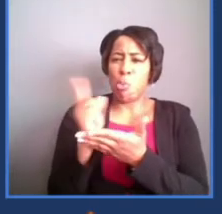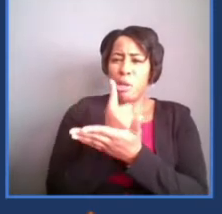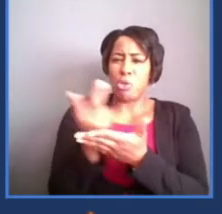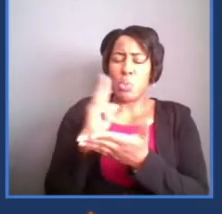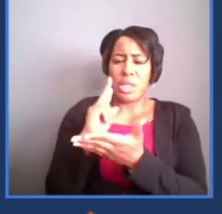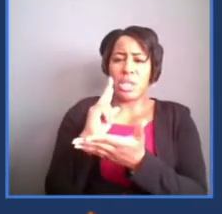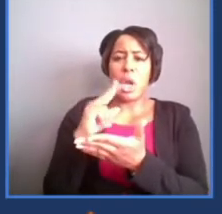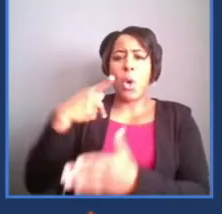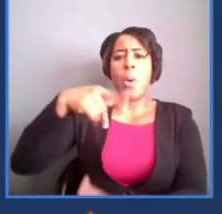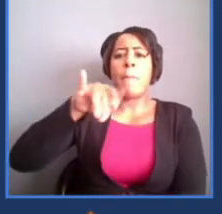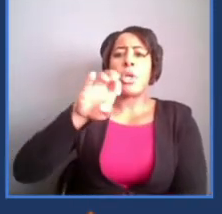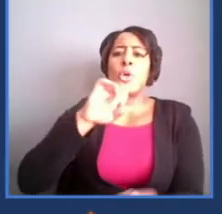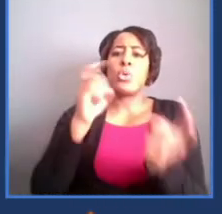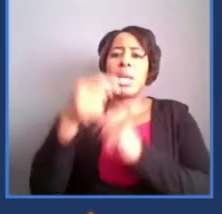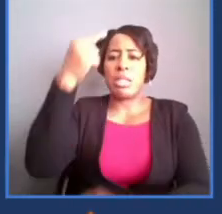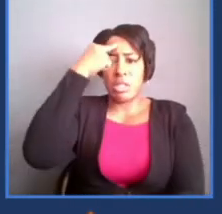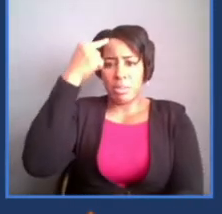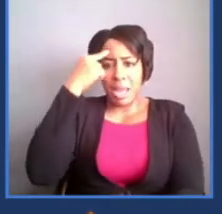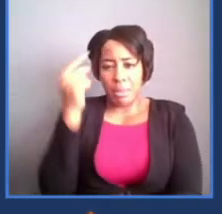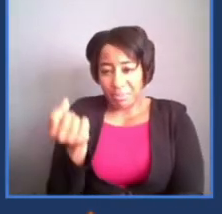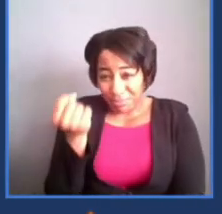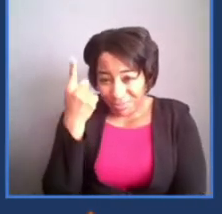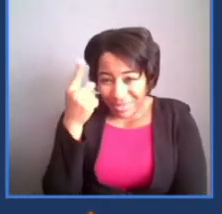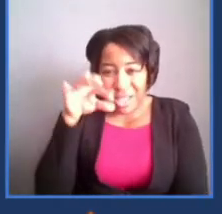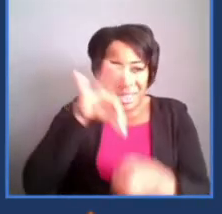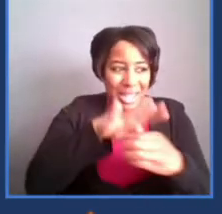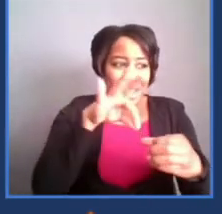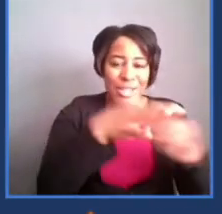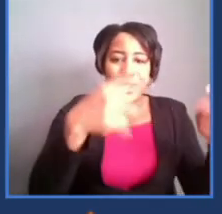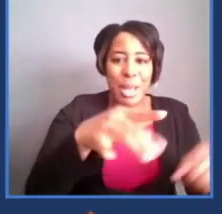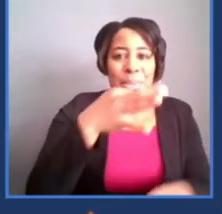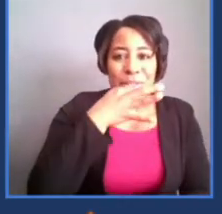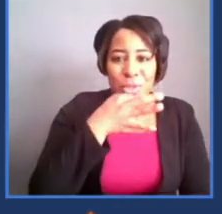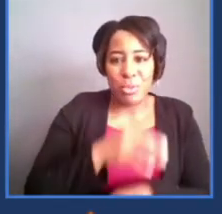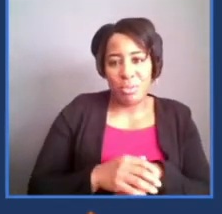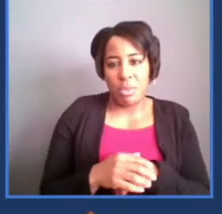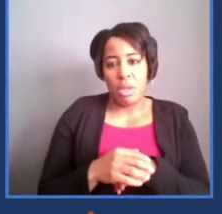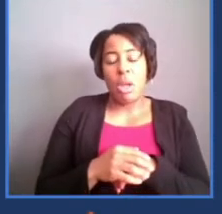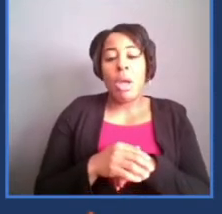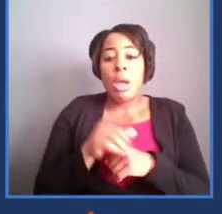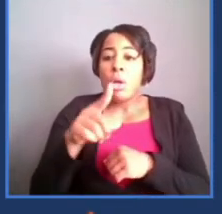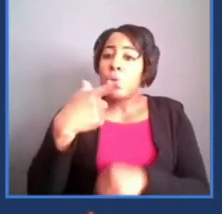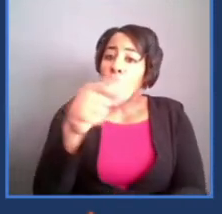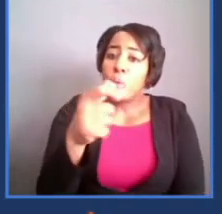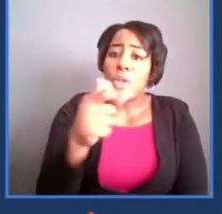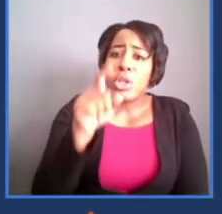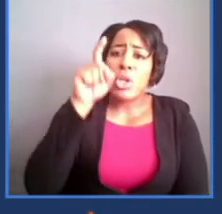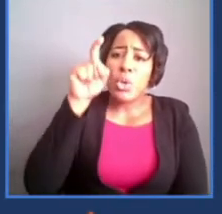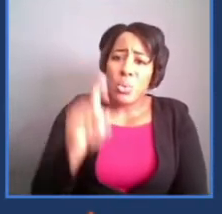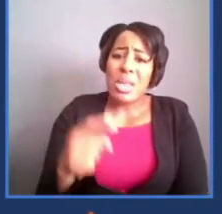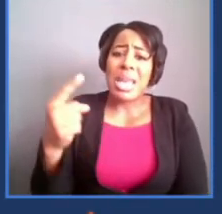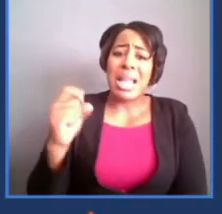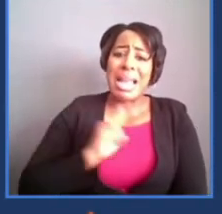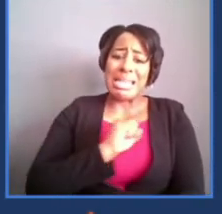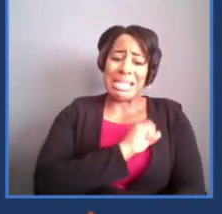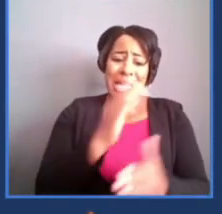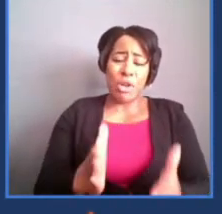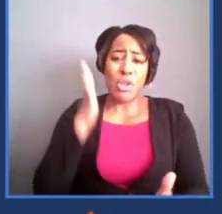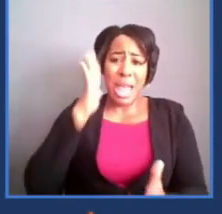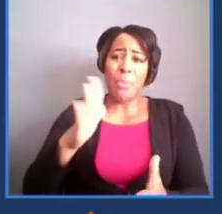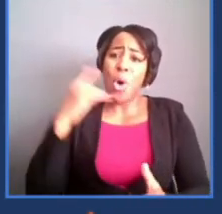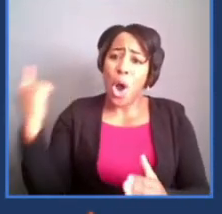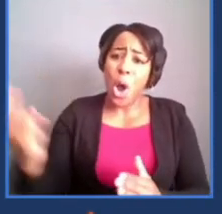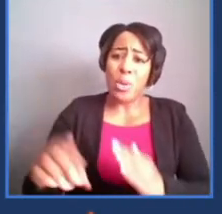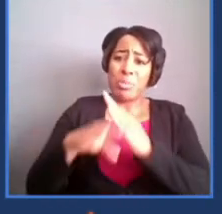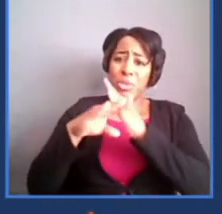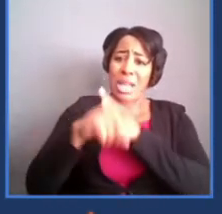Georgia, you deserve senators who have your back, not just when they're about to face the people, but at all times. And when you send